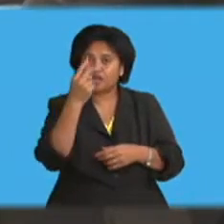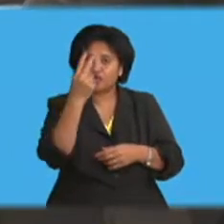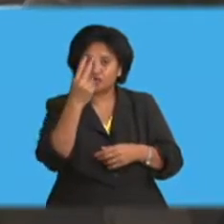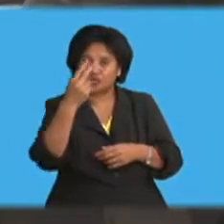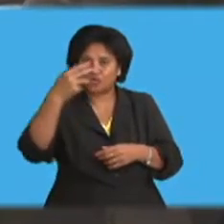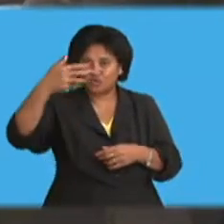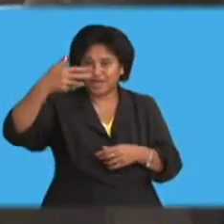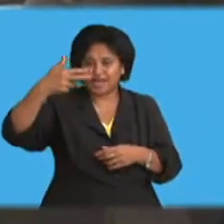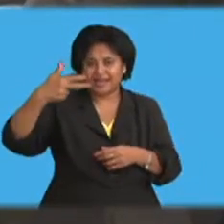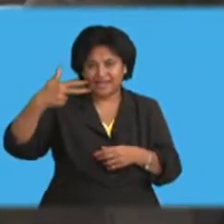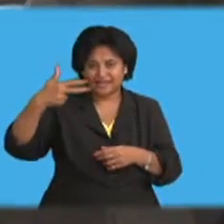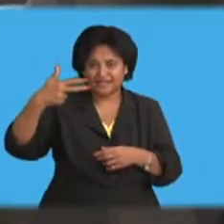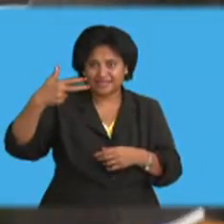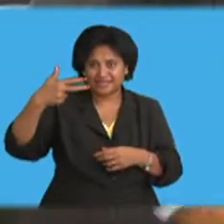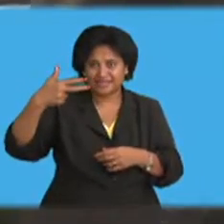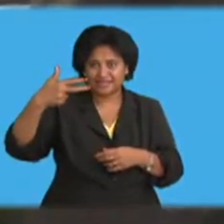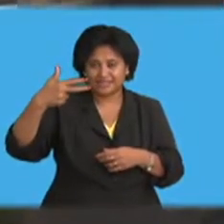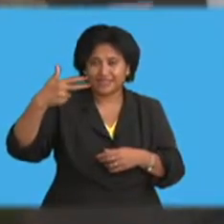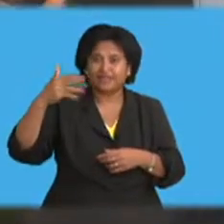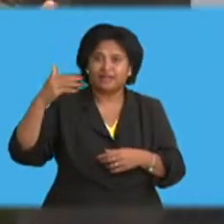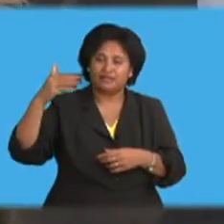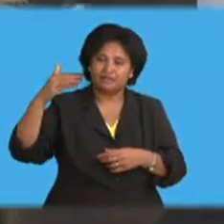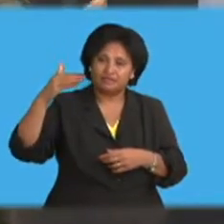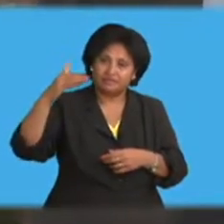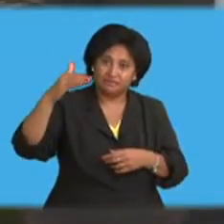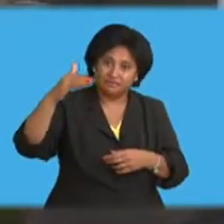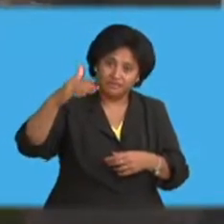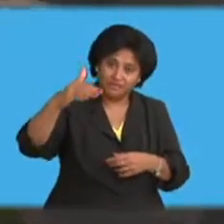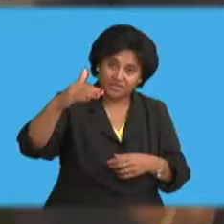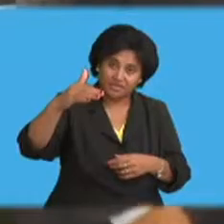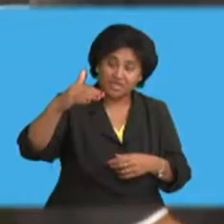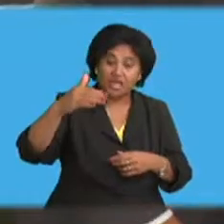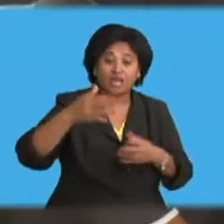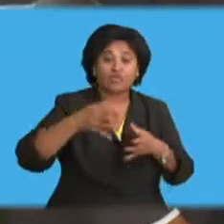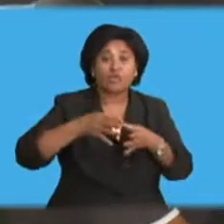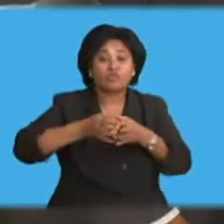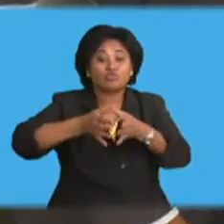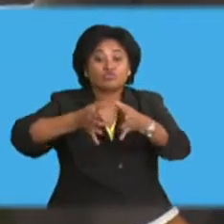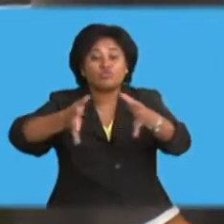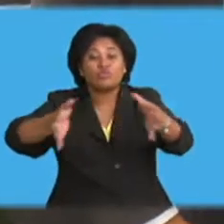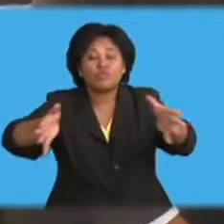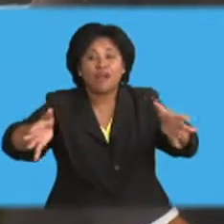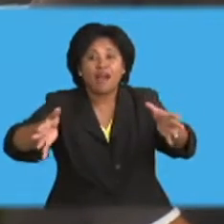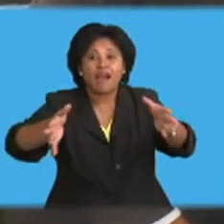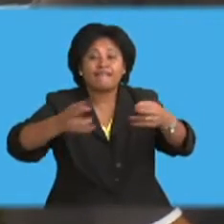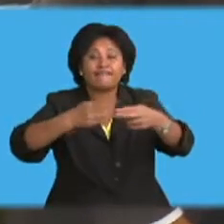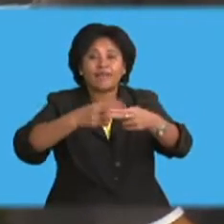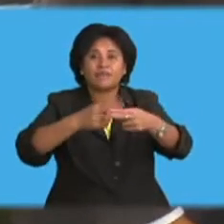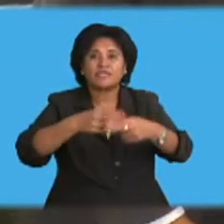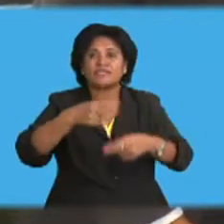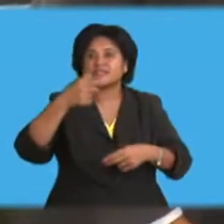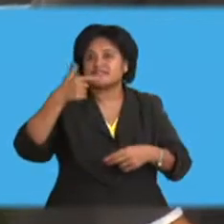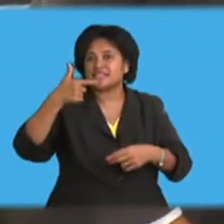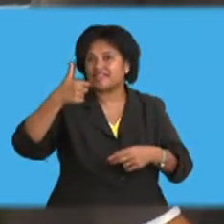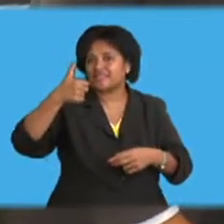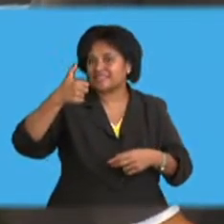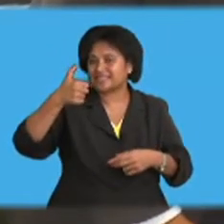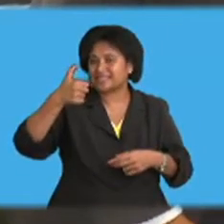298. And then as we moved into more farms, Madam Speaker, 761 in